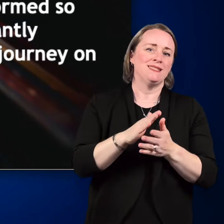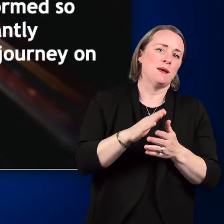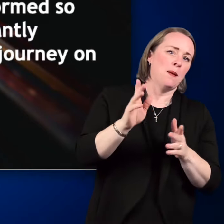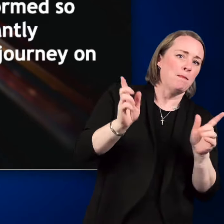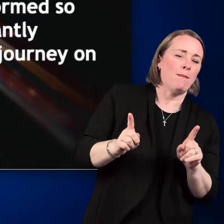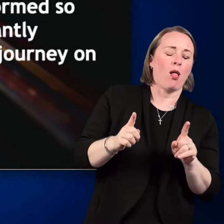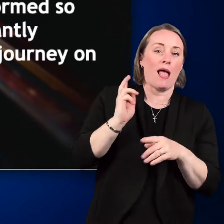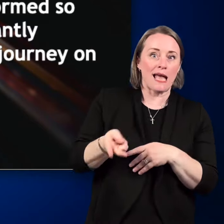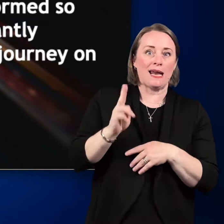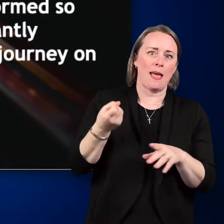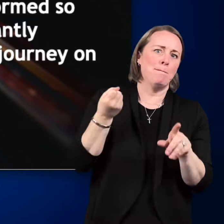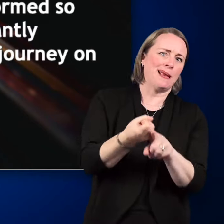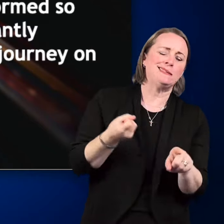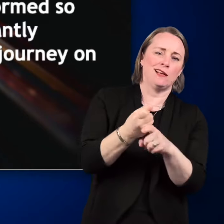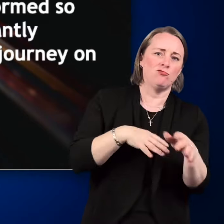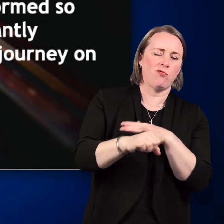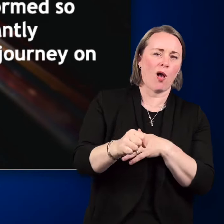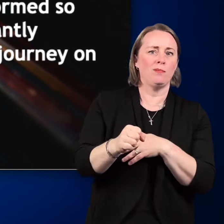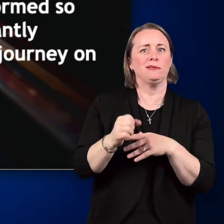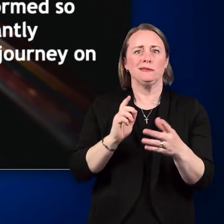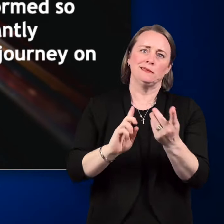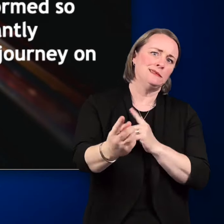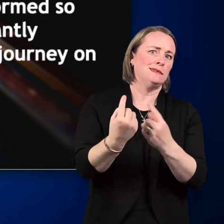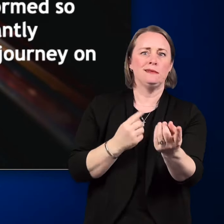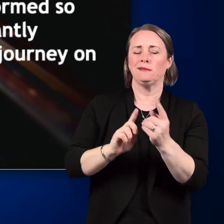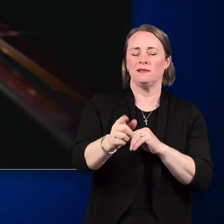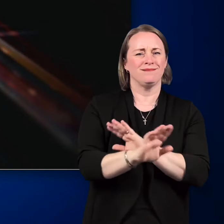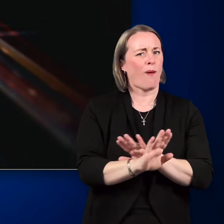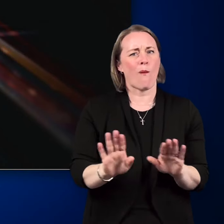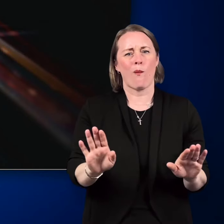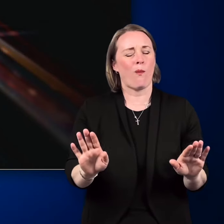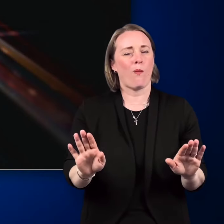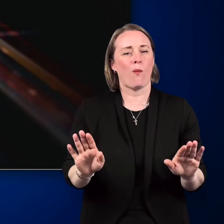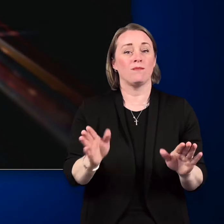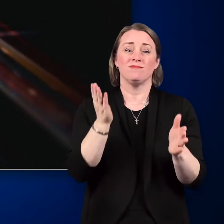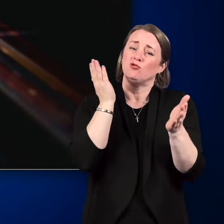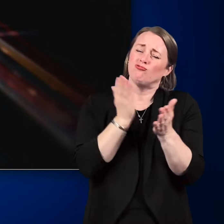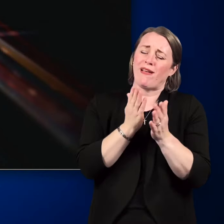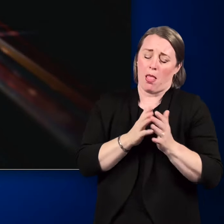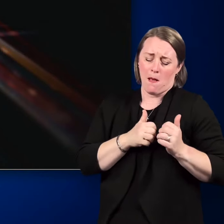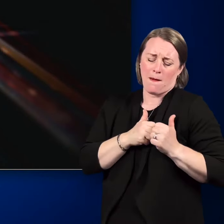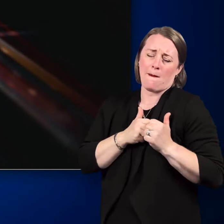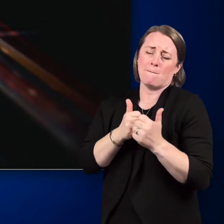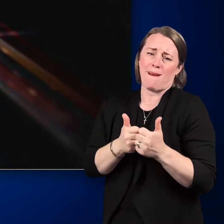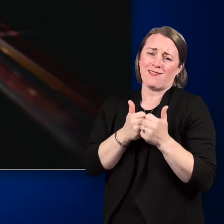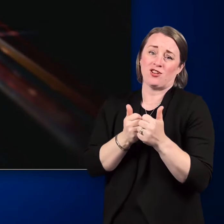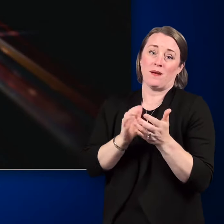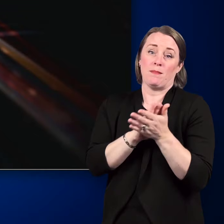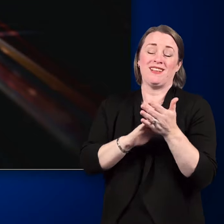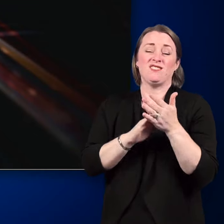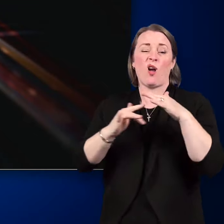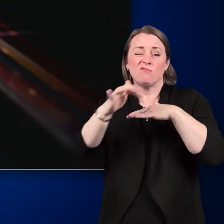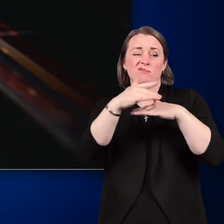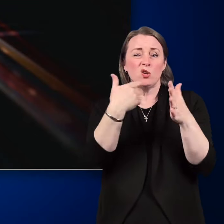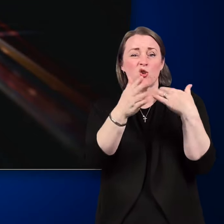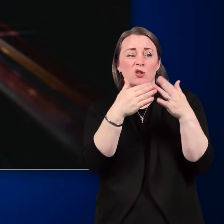constantly beaten and robbed as they make their way on life's journey. True compassion is more than flinging